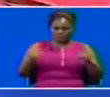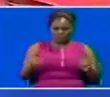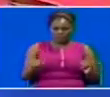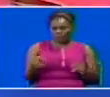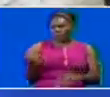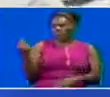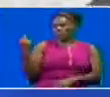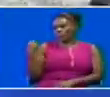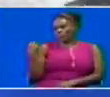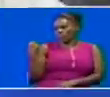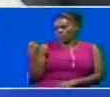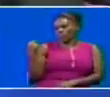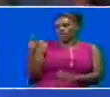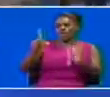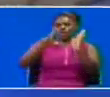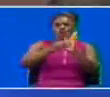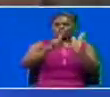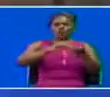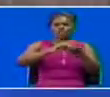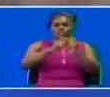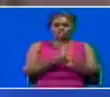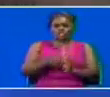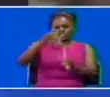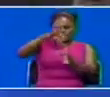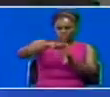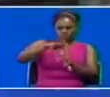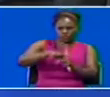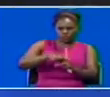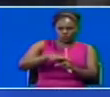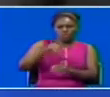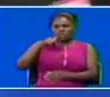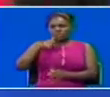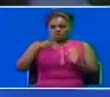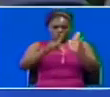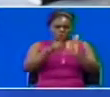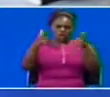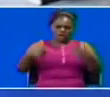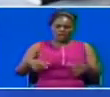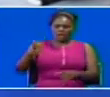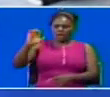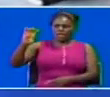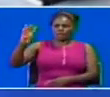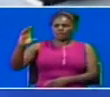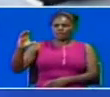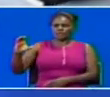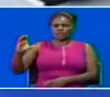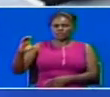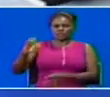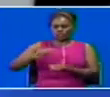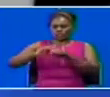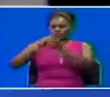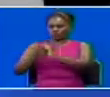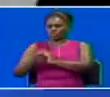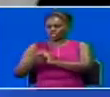the recent acrimonious amendments to the electoral laws. The new law allows the IEBC to revert to a